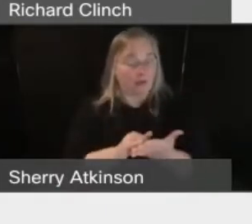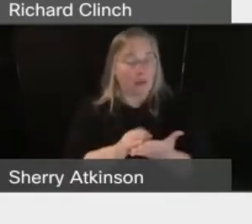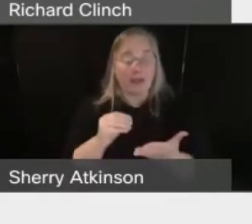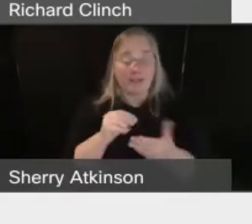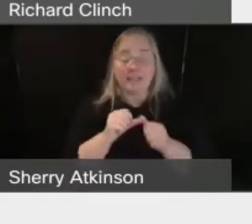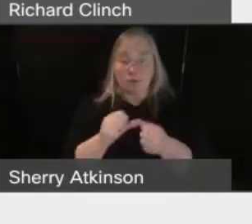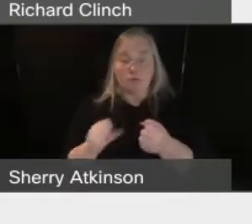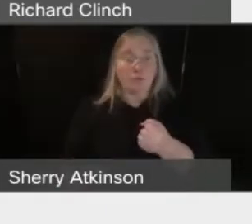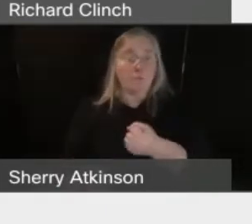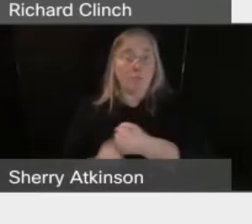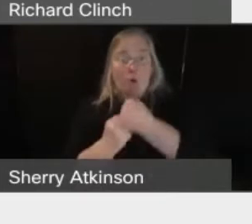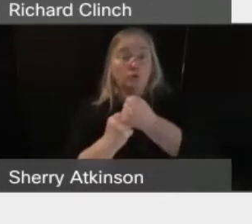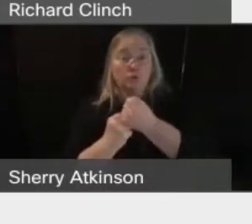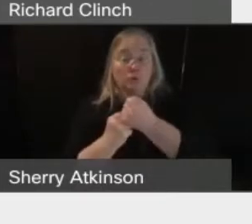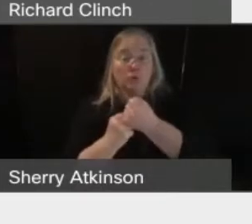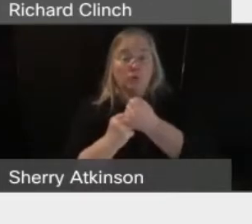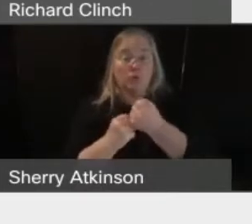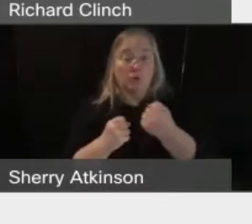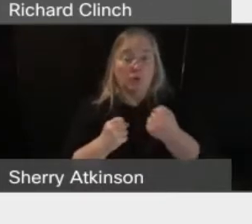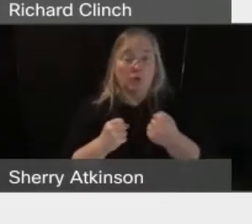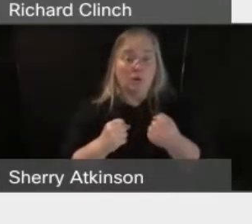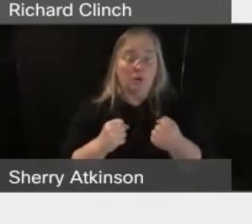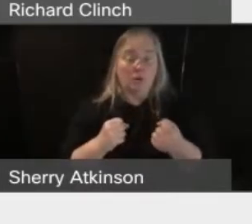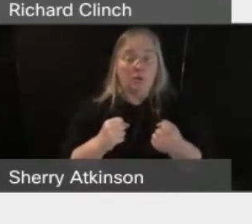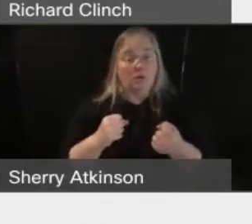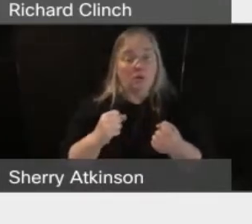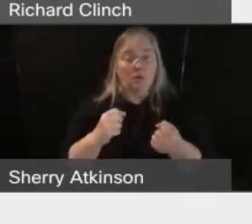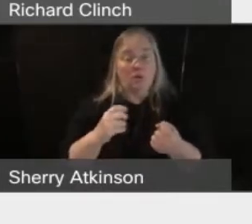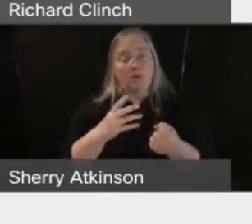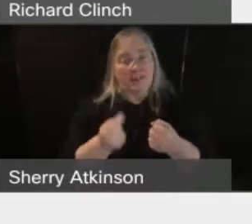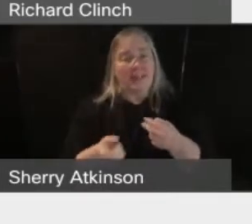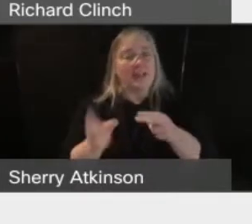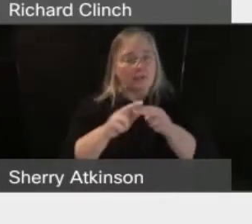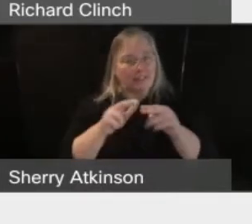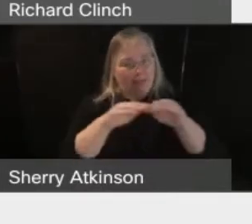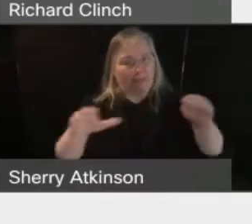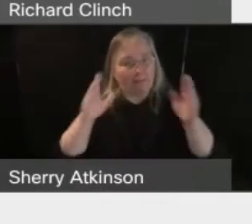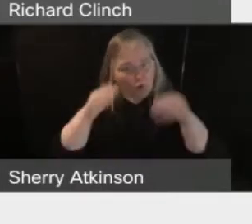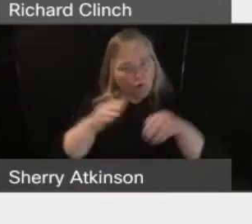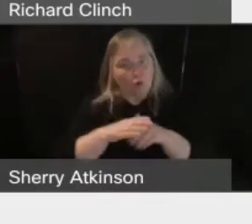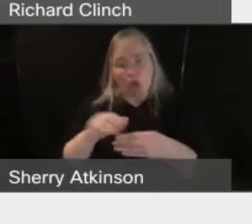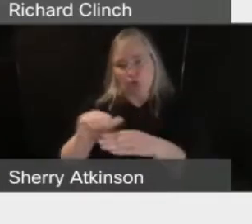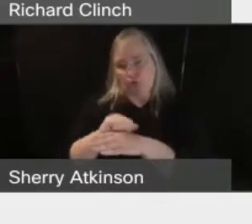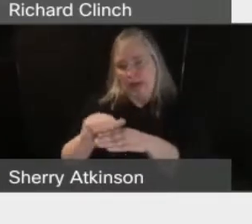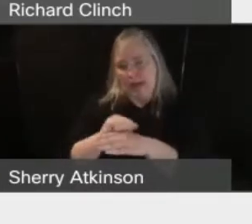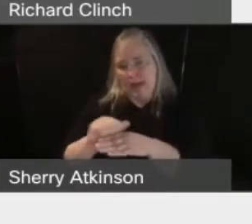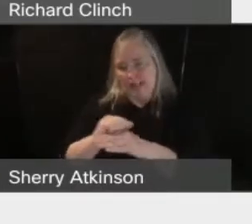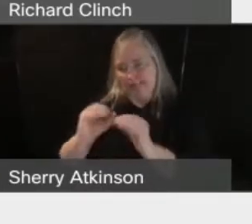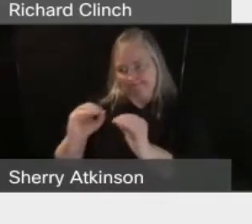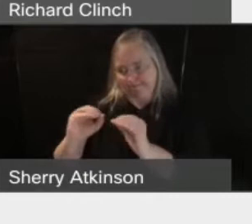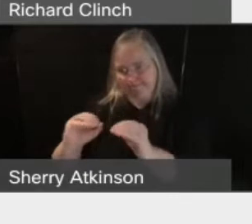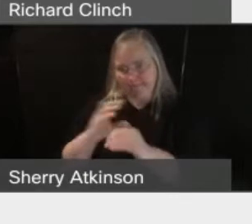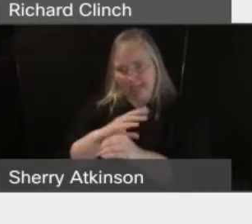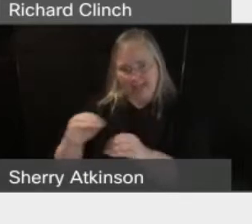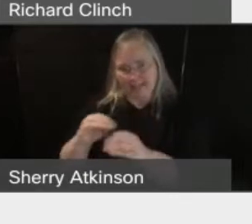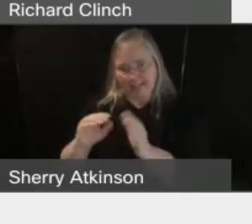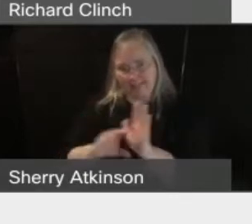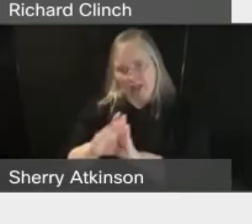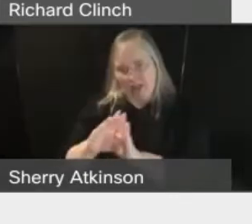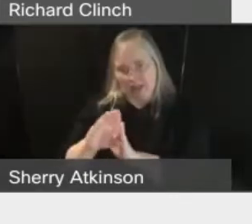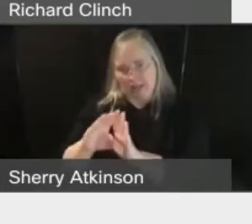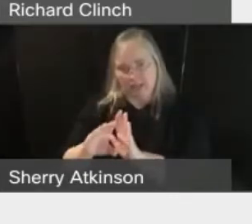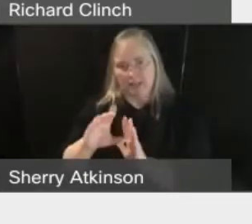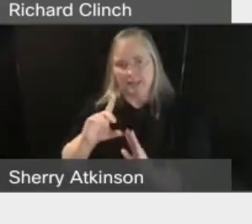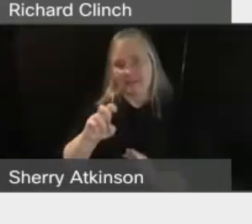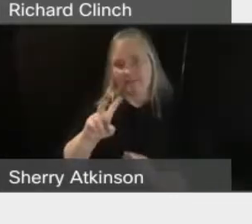bolster and fortify the increased level of focus on training and development, specifically highlighted in